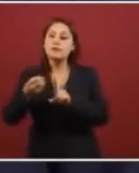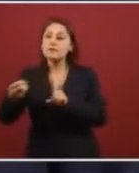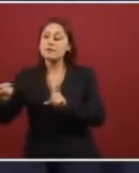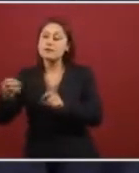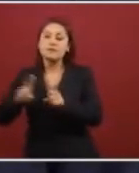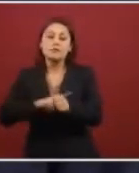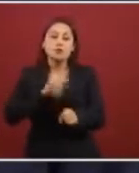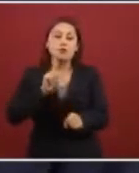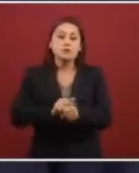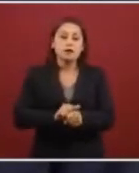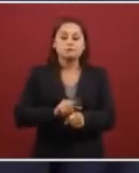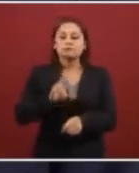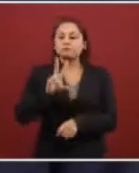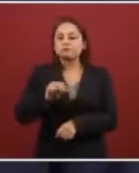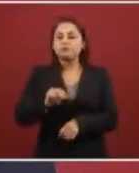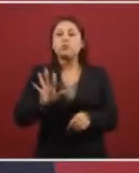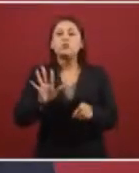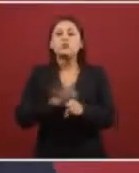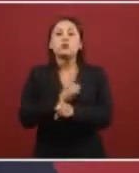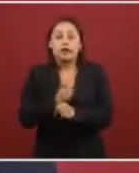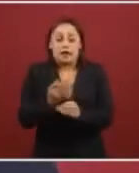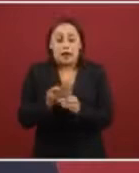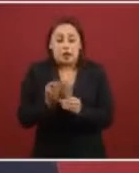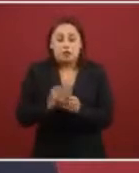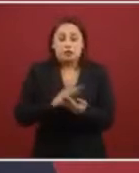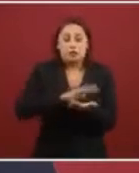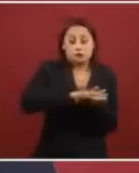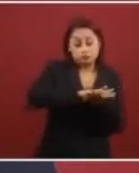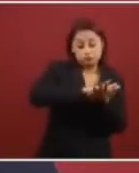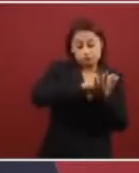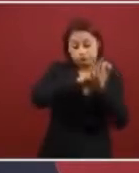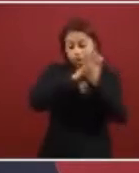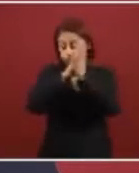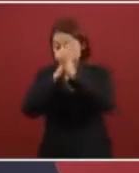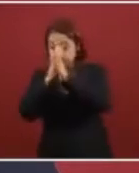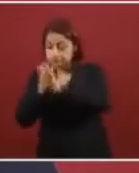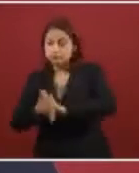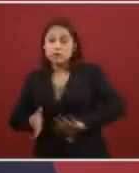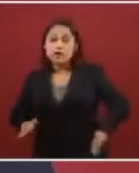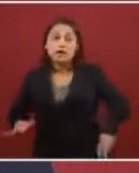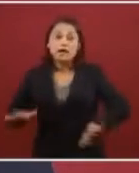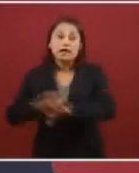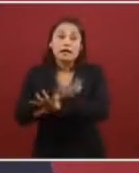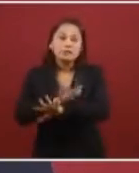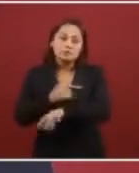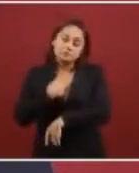transformación, de cambio. Entonces, eso es lo que puedo comentar. Mañana nos vemos.